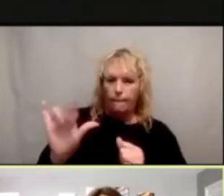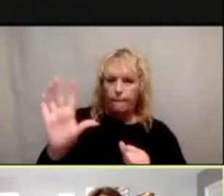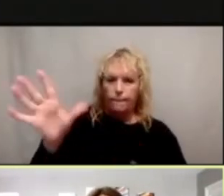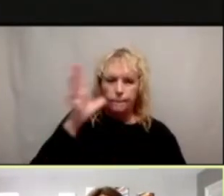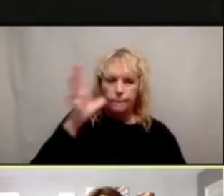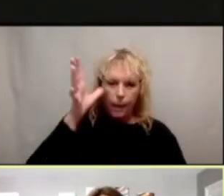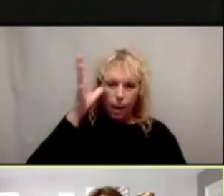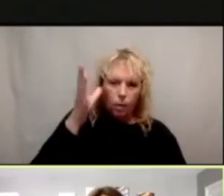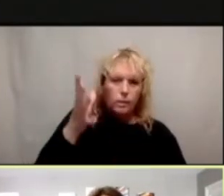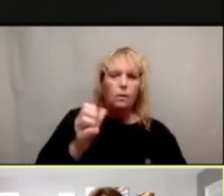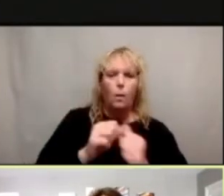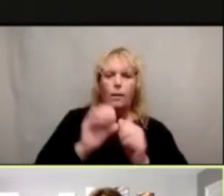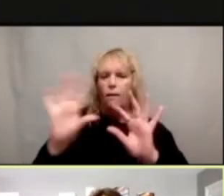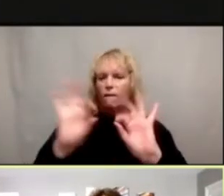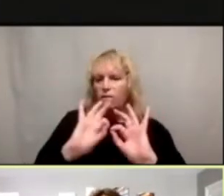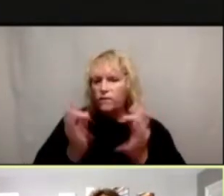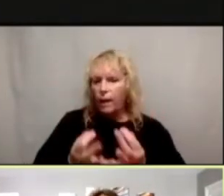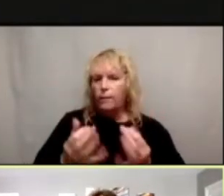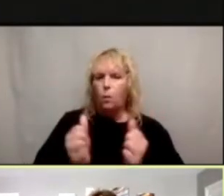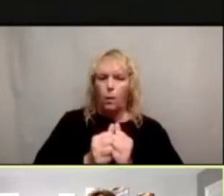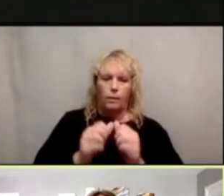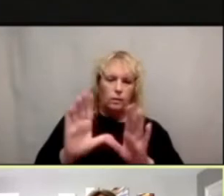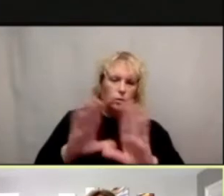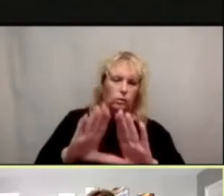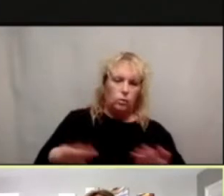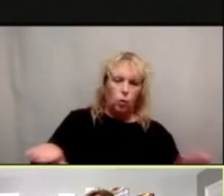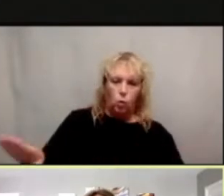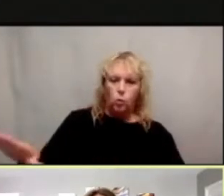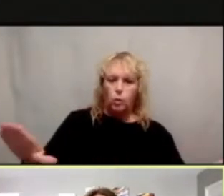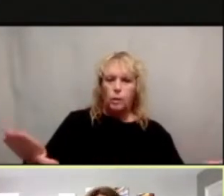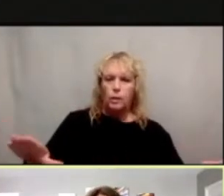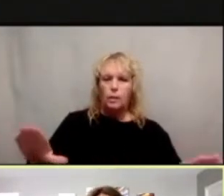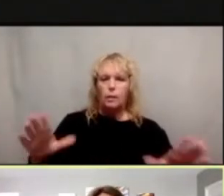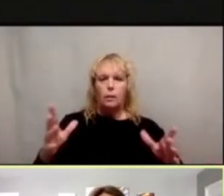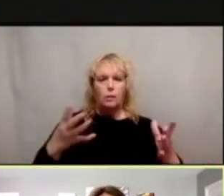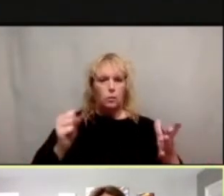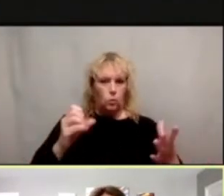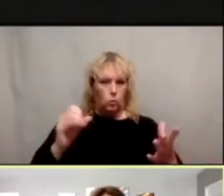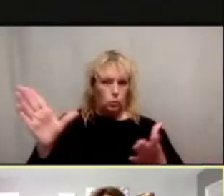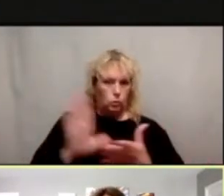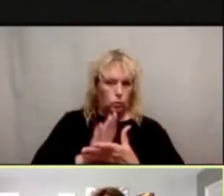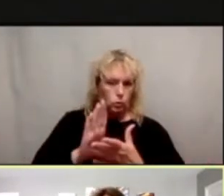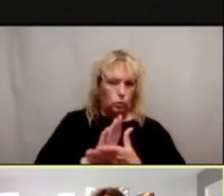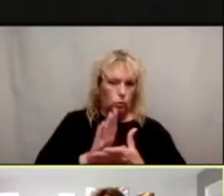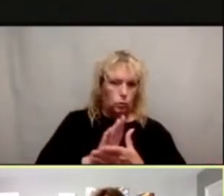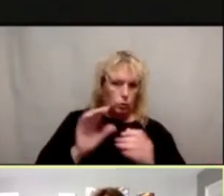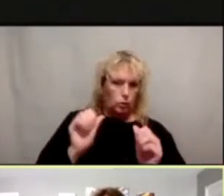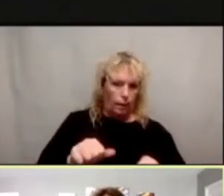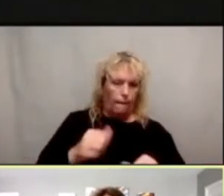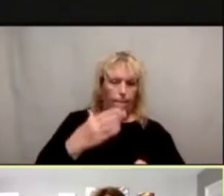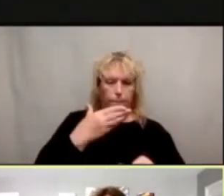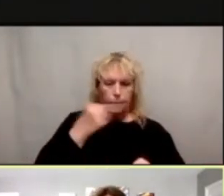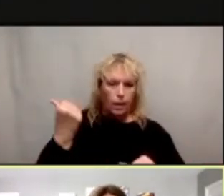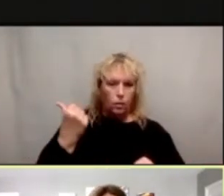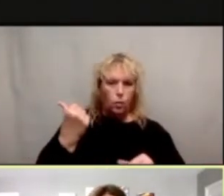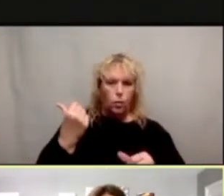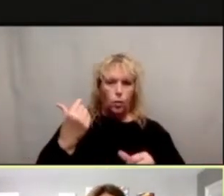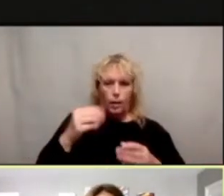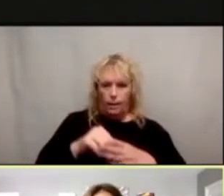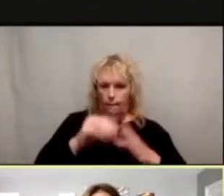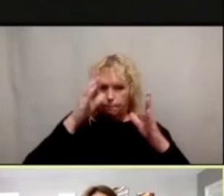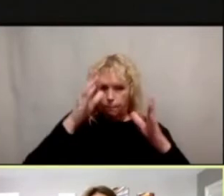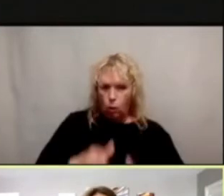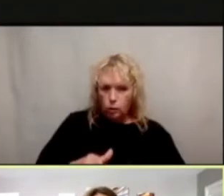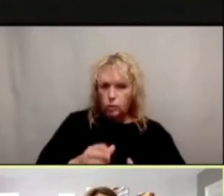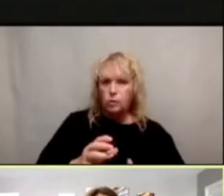with families, with children as they would schooling be in person, or would more of our activities that are usually done in